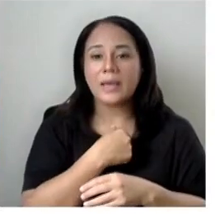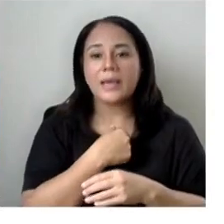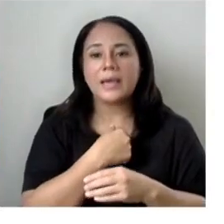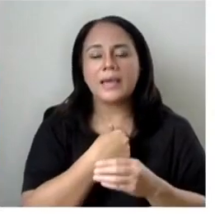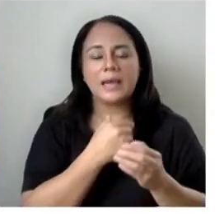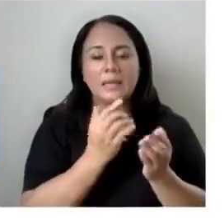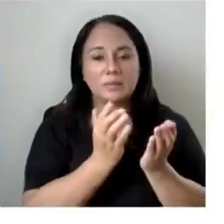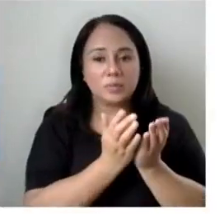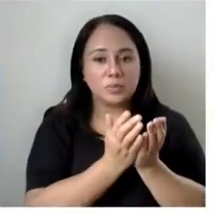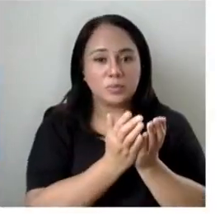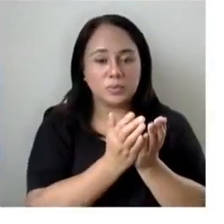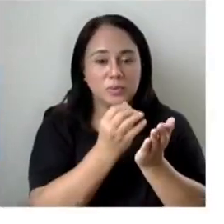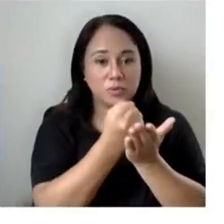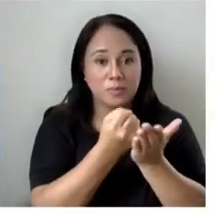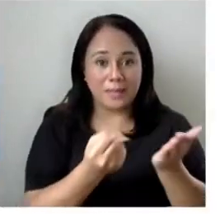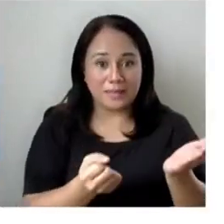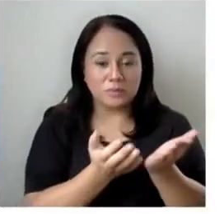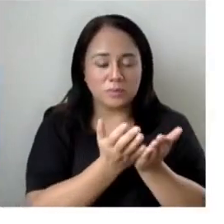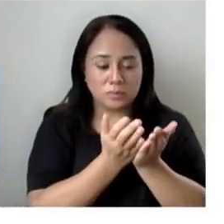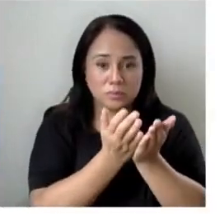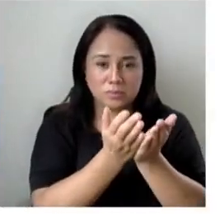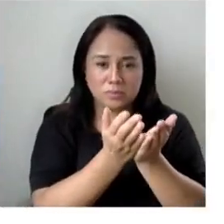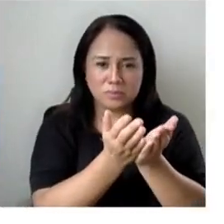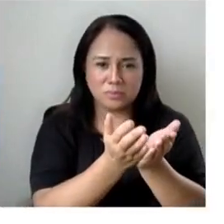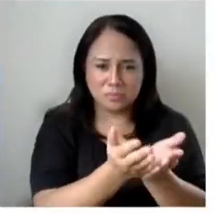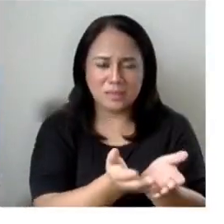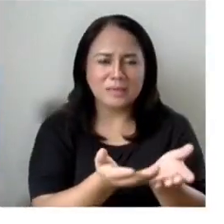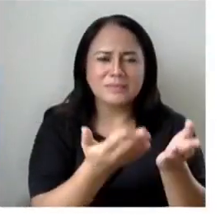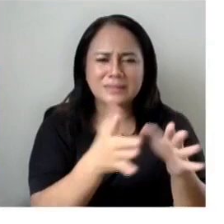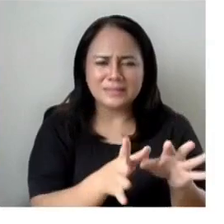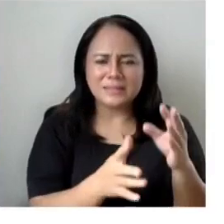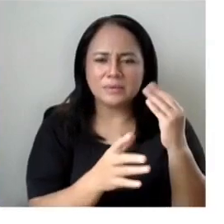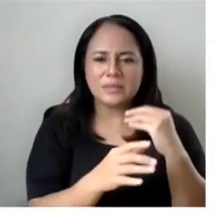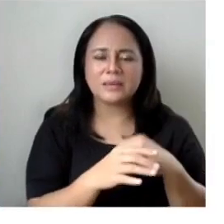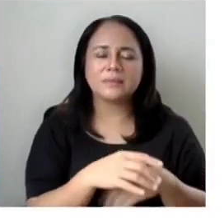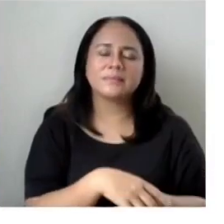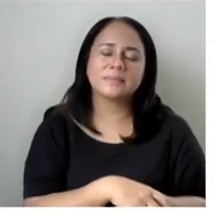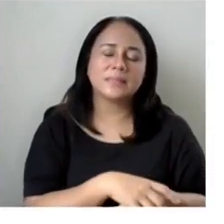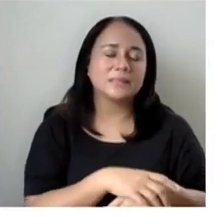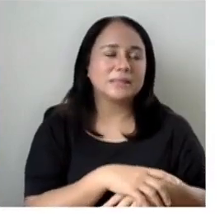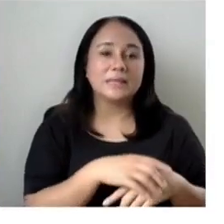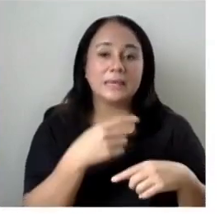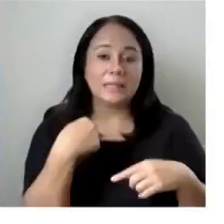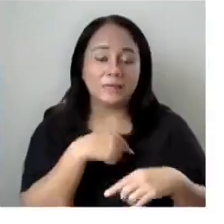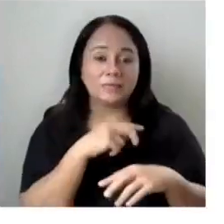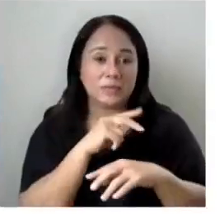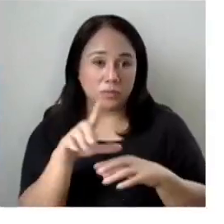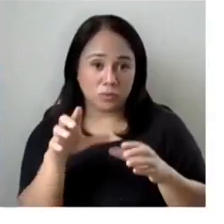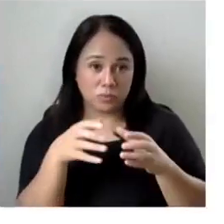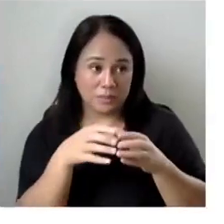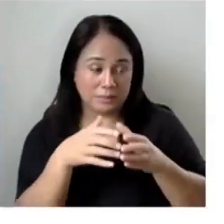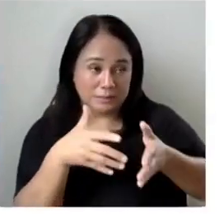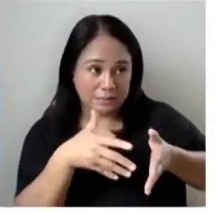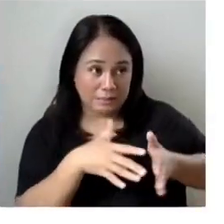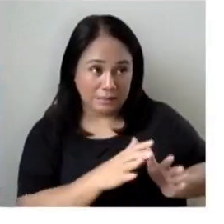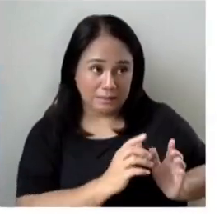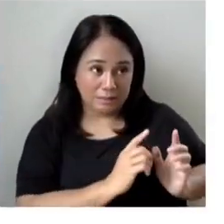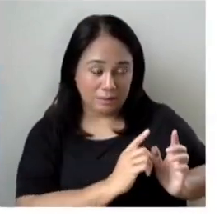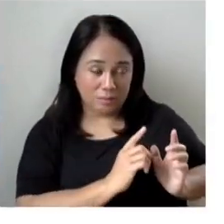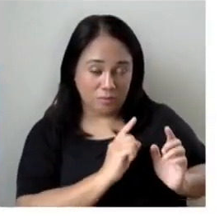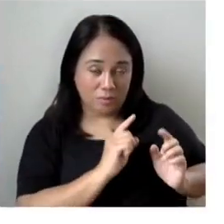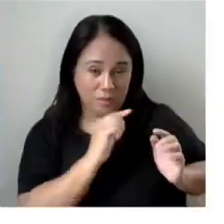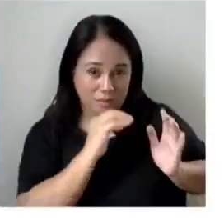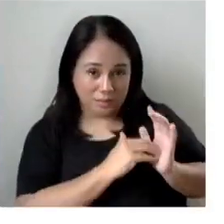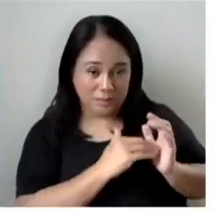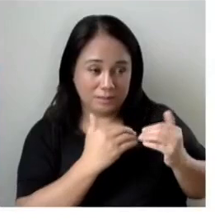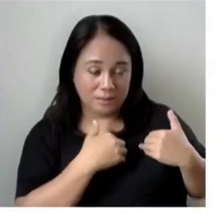civilian contracted supply vessels, no, it would be irresponsible for the National Security Council